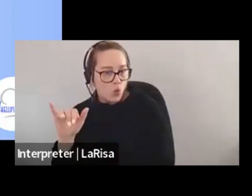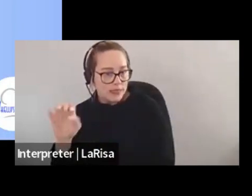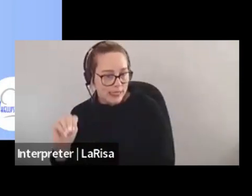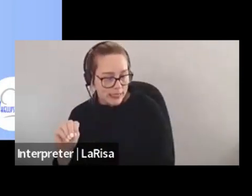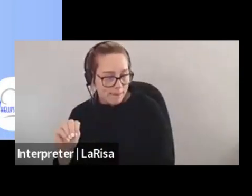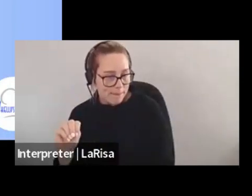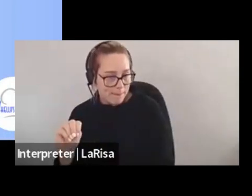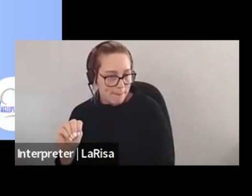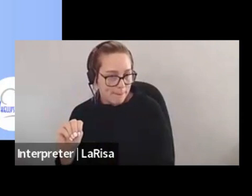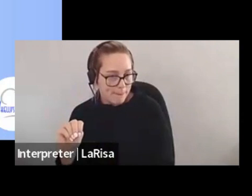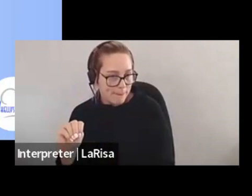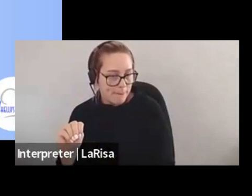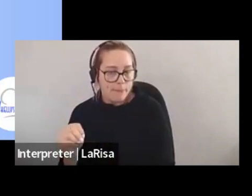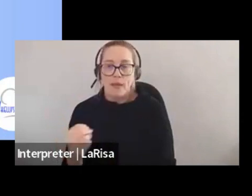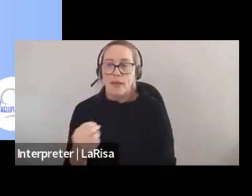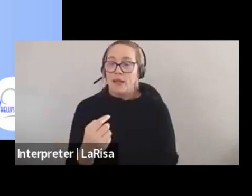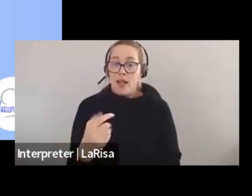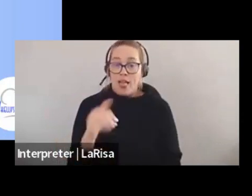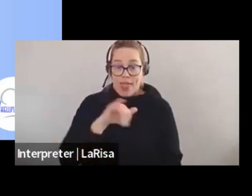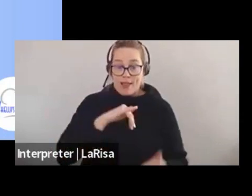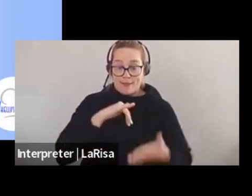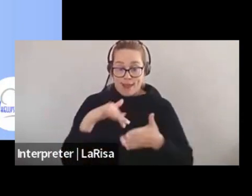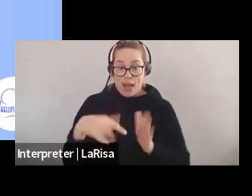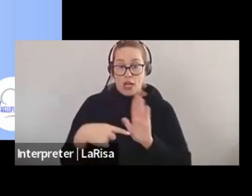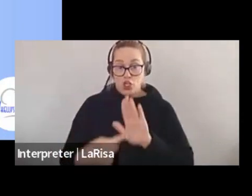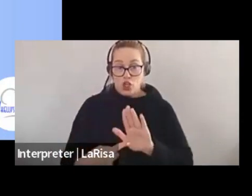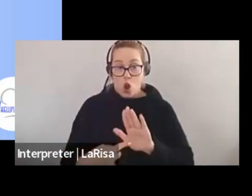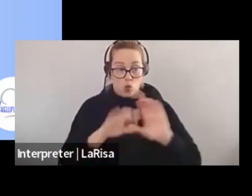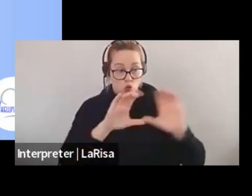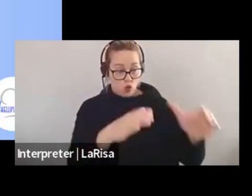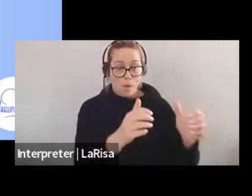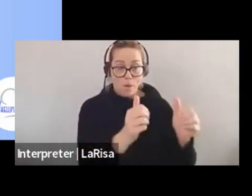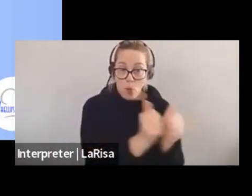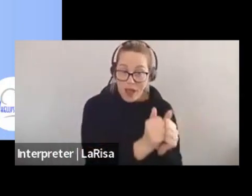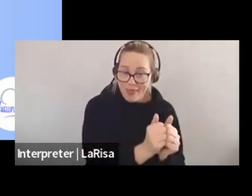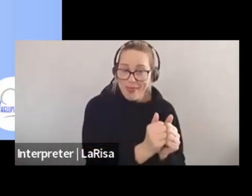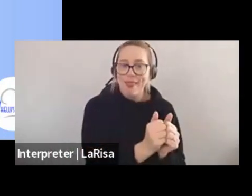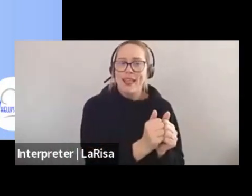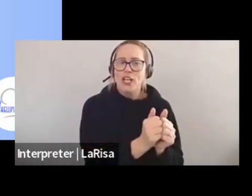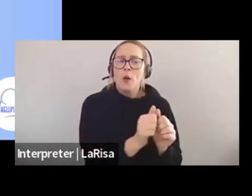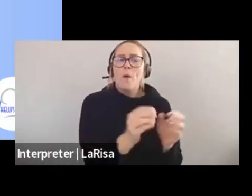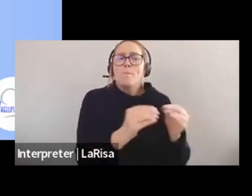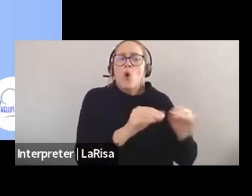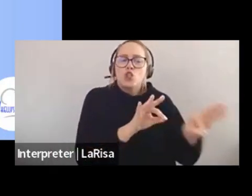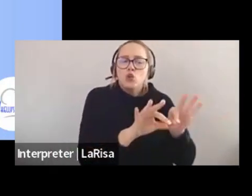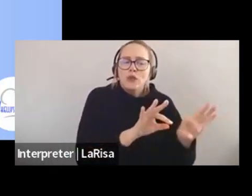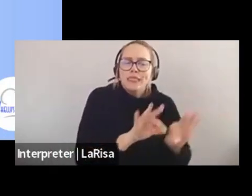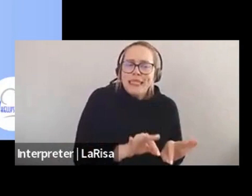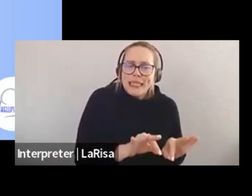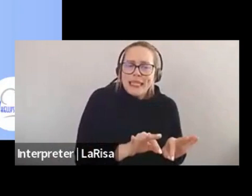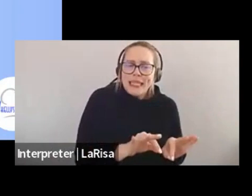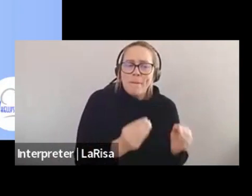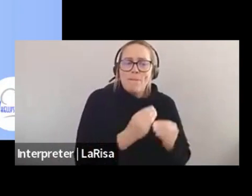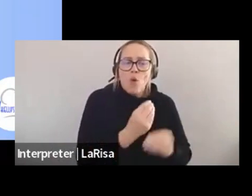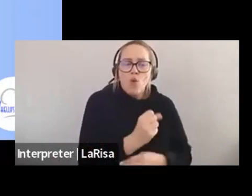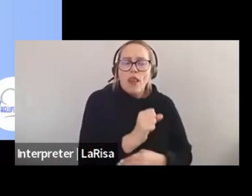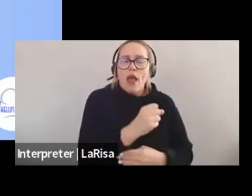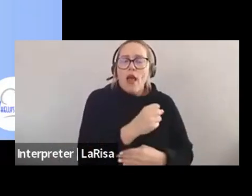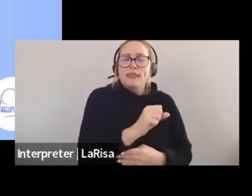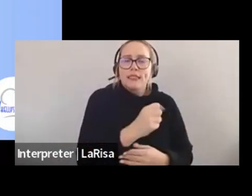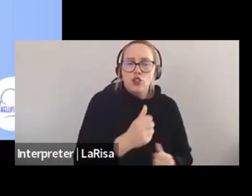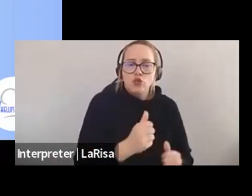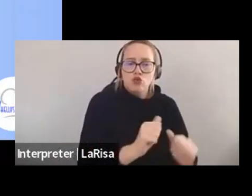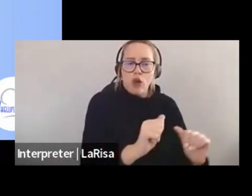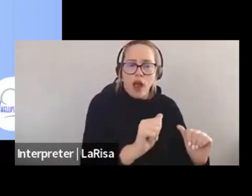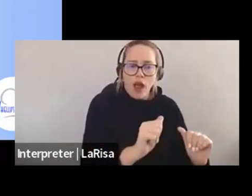And the results of the study showed that children with autism preferred foods of a certain consistency. They were